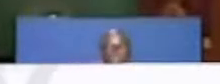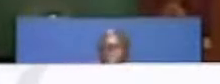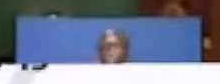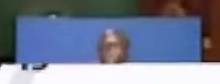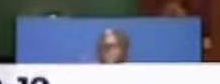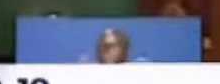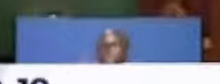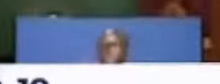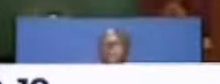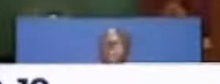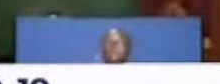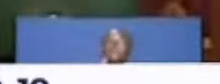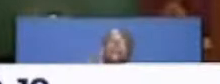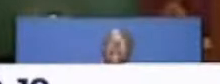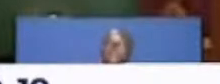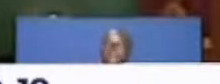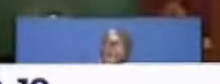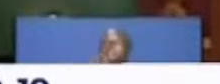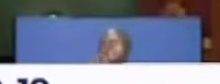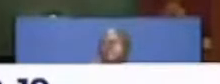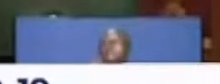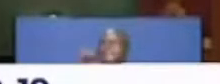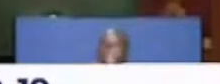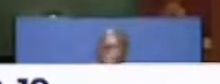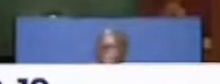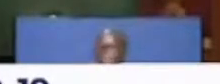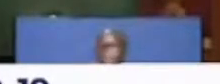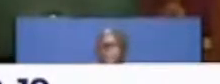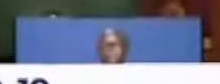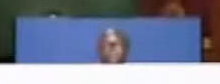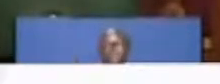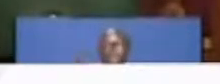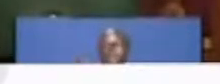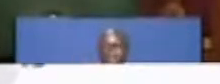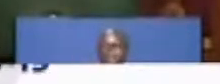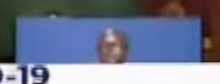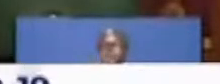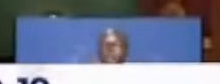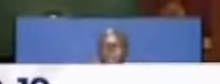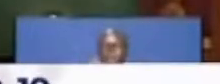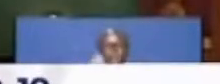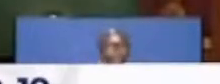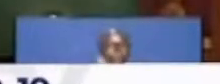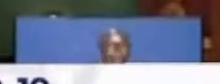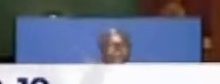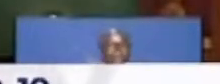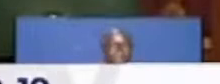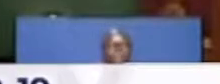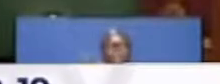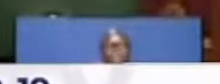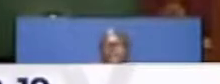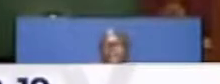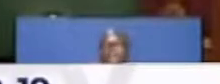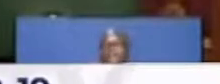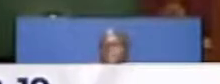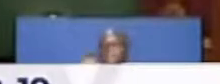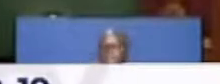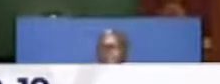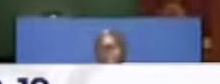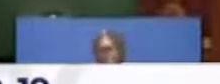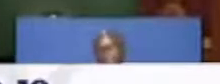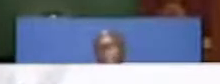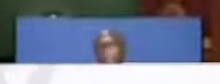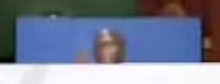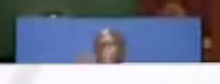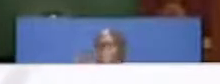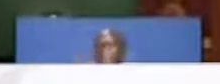about 840,000 square feet of finished leather, partly from KMC supplies. And once